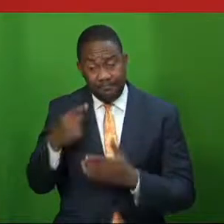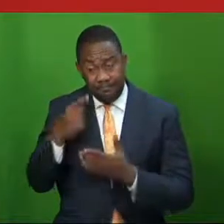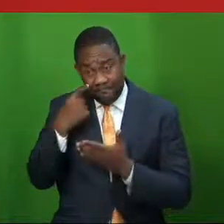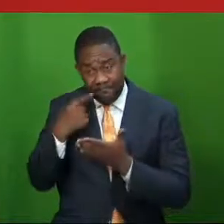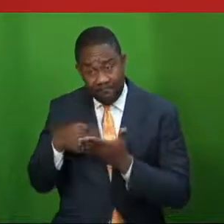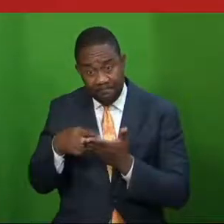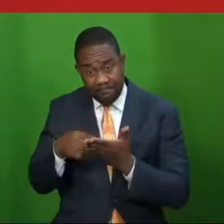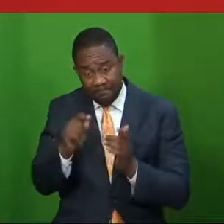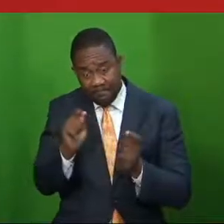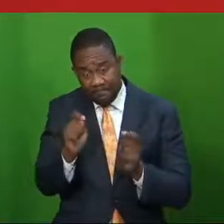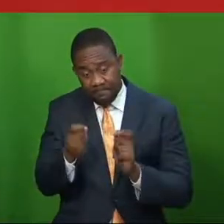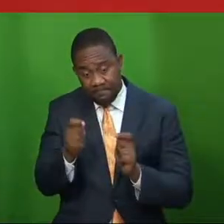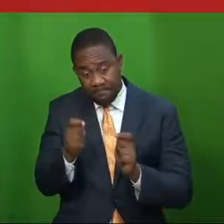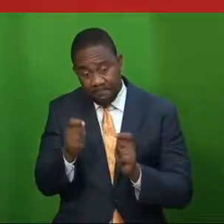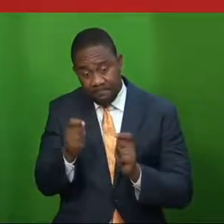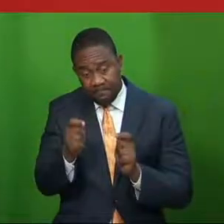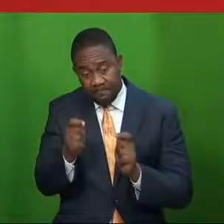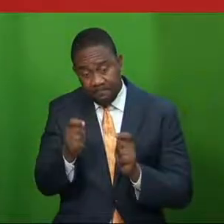appropriate correction. Yeah.